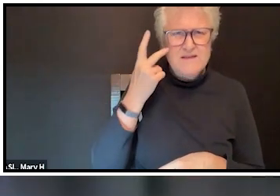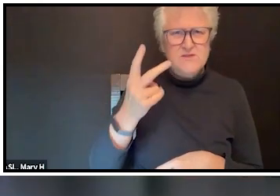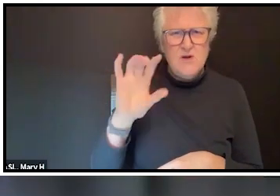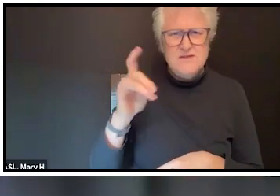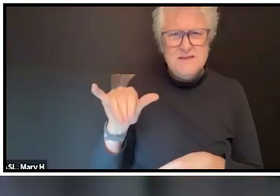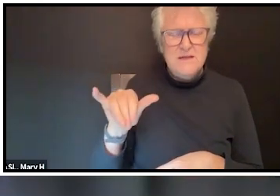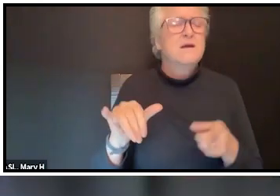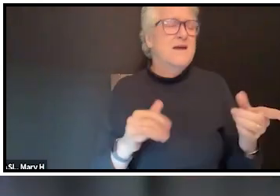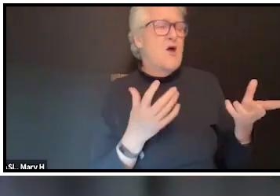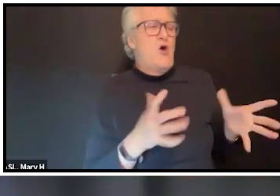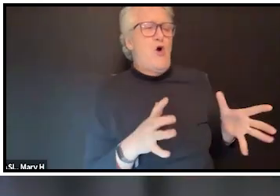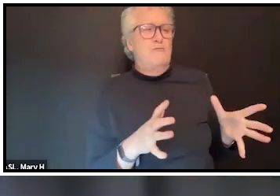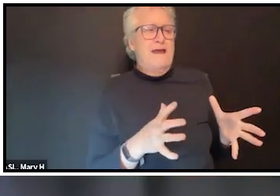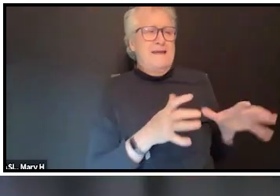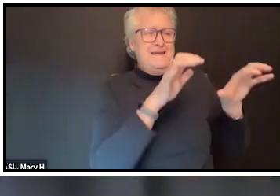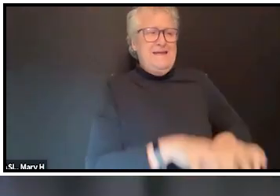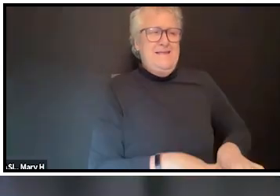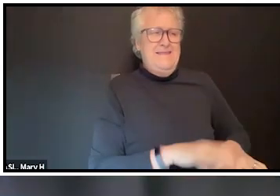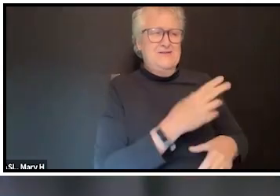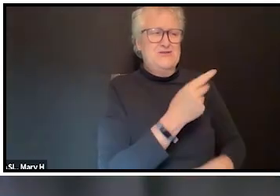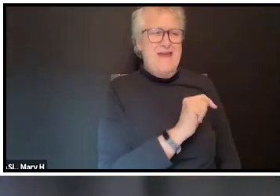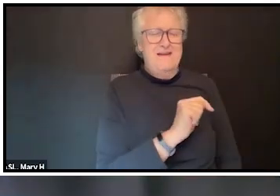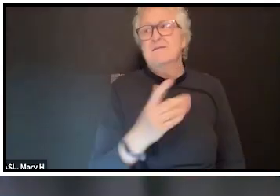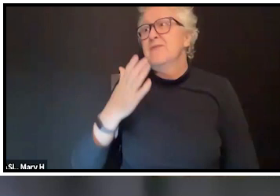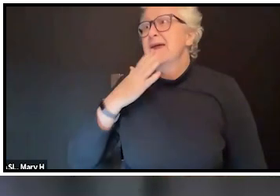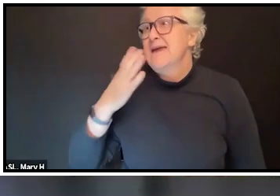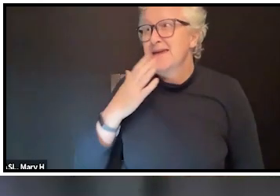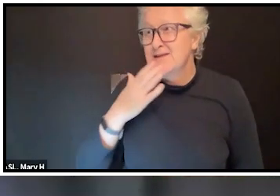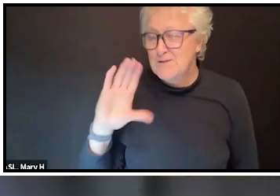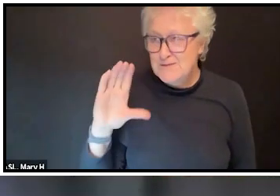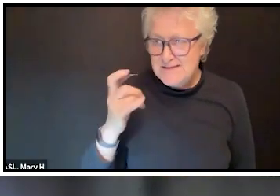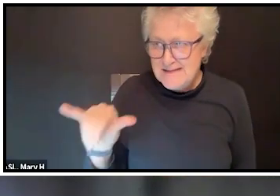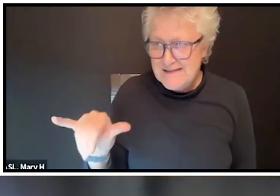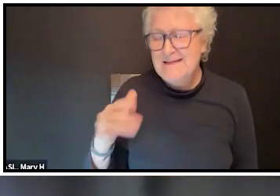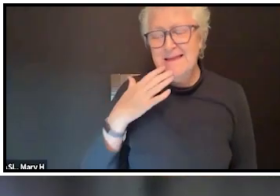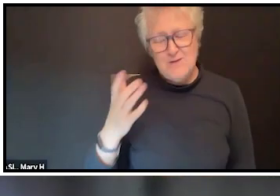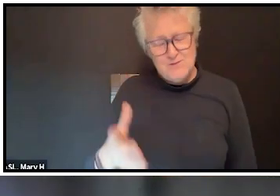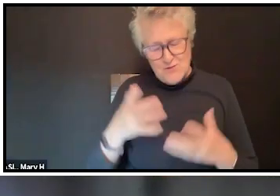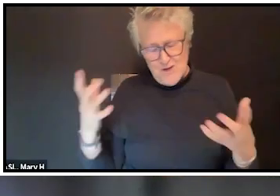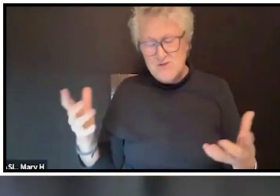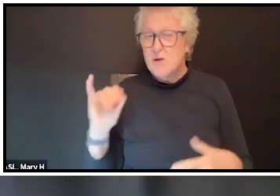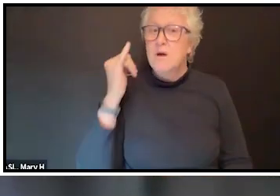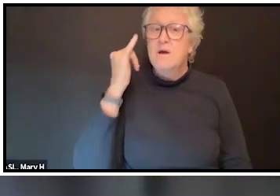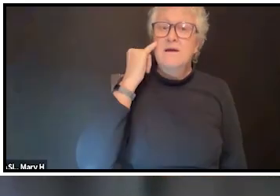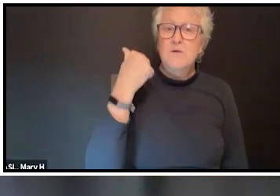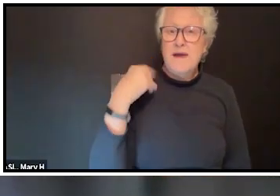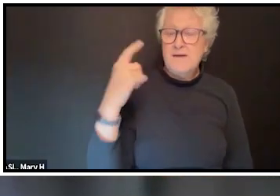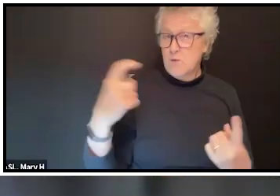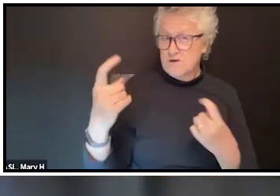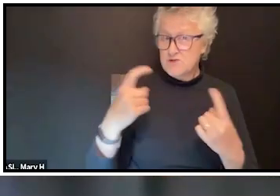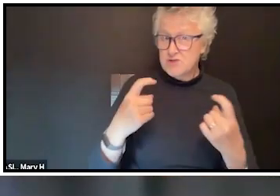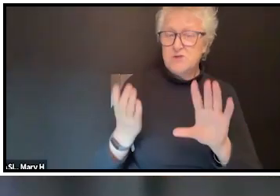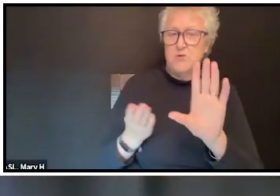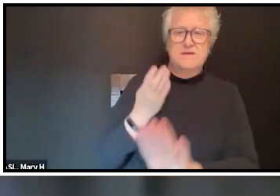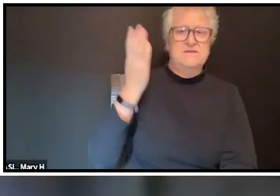the chat. Yeah, she did. Thank you, Cindy. Thank you so much. You're welcome. So if you have questions, you can, submit them to that, and